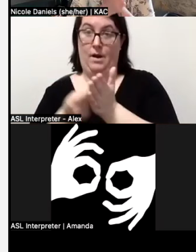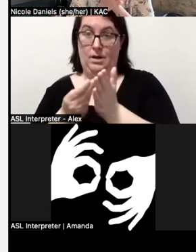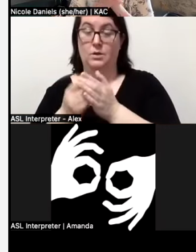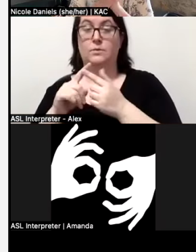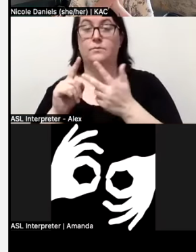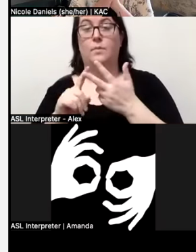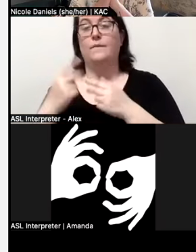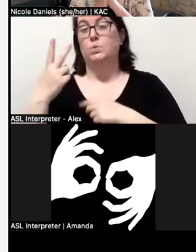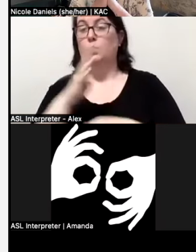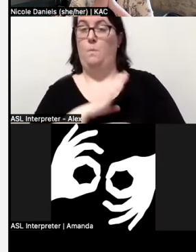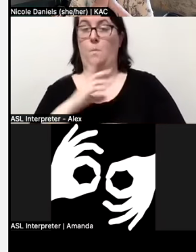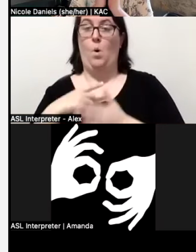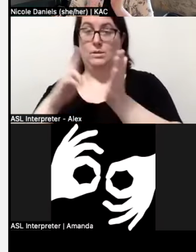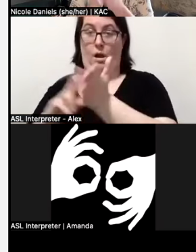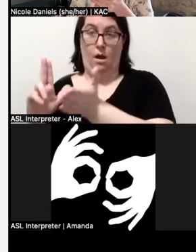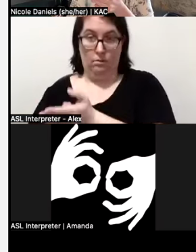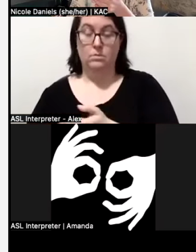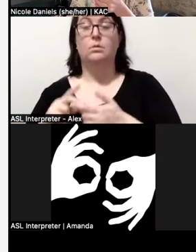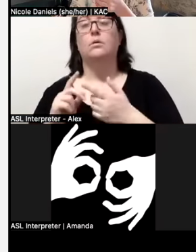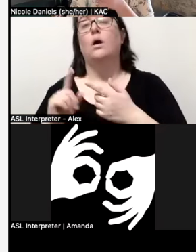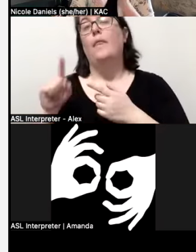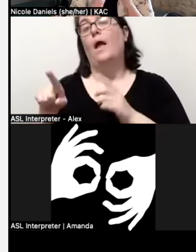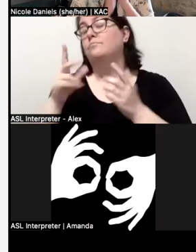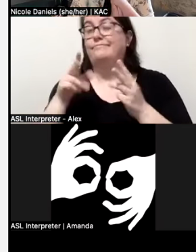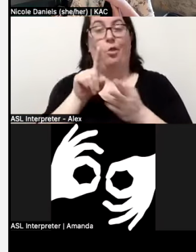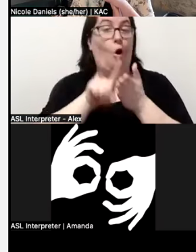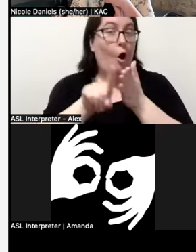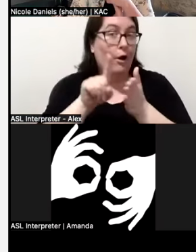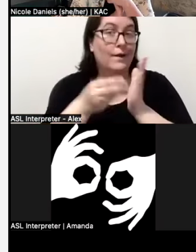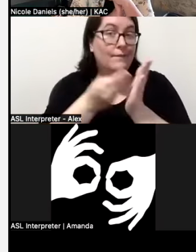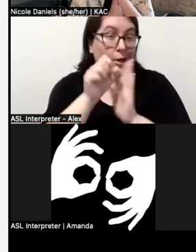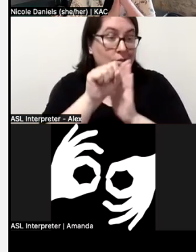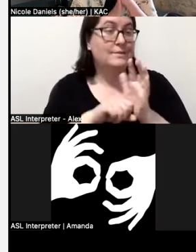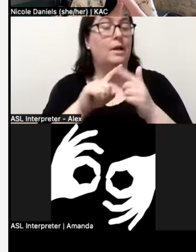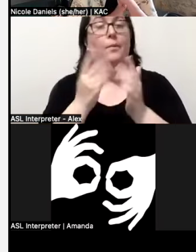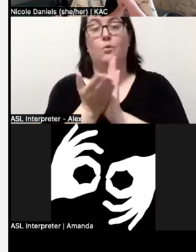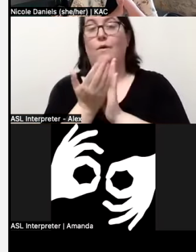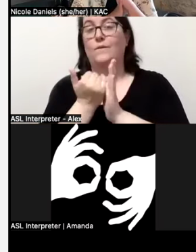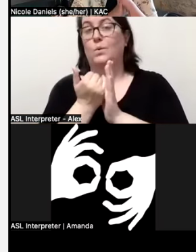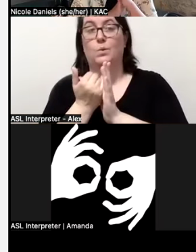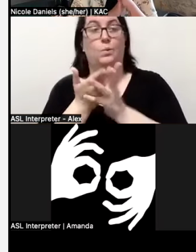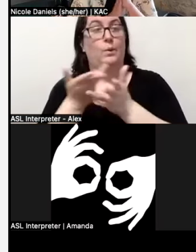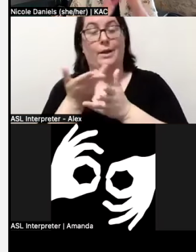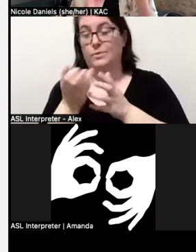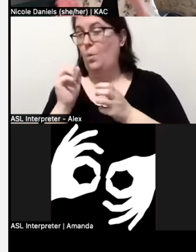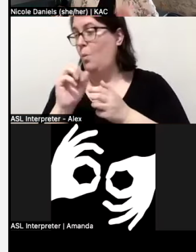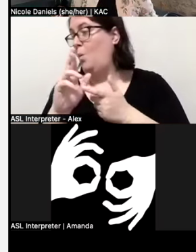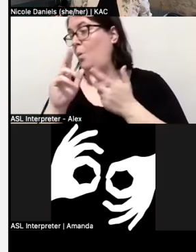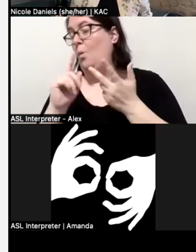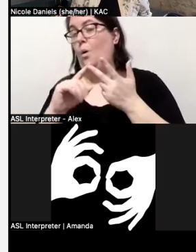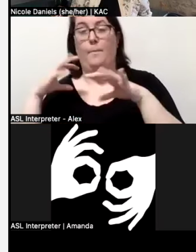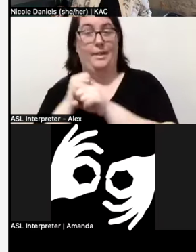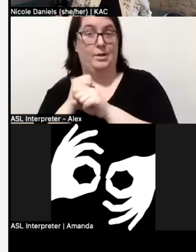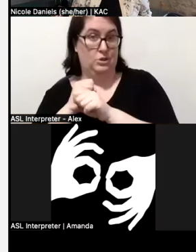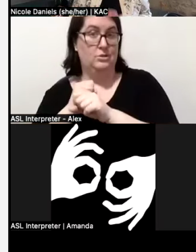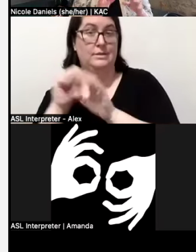by 2 of your board members, and these can be audited financial statements, review and engagement reports, or compilation statement, depending